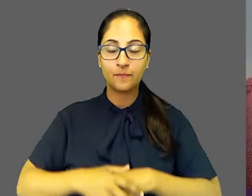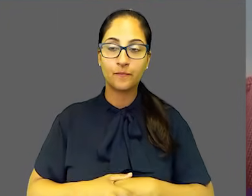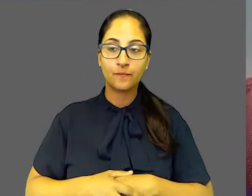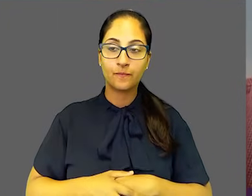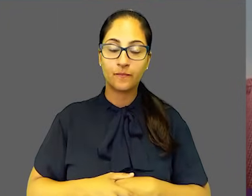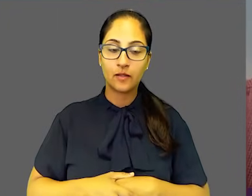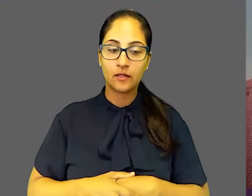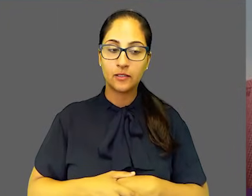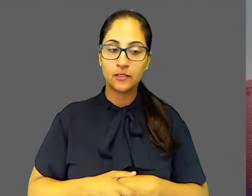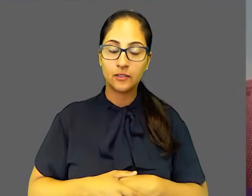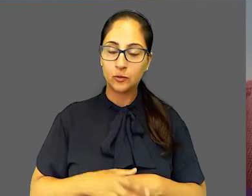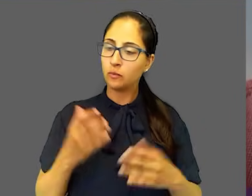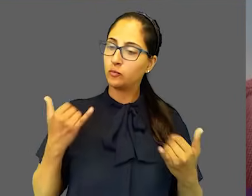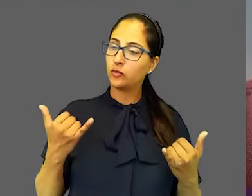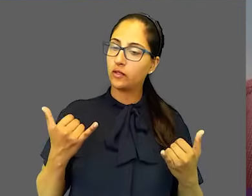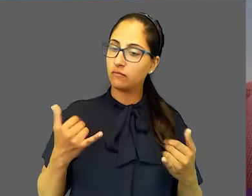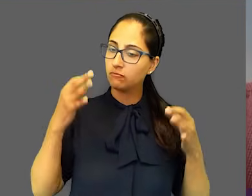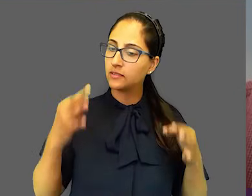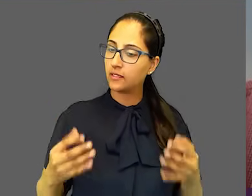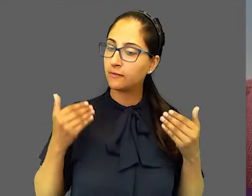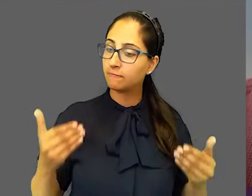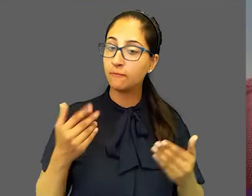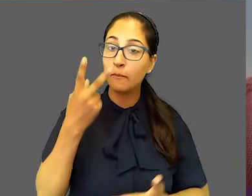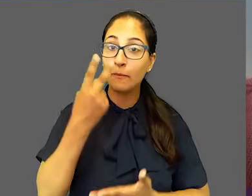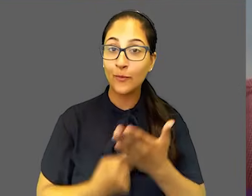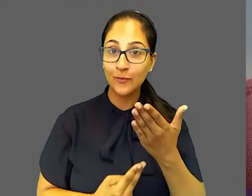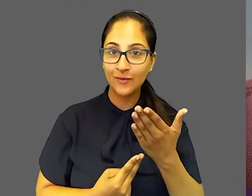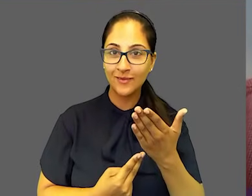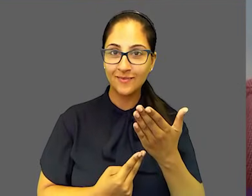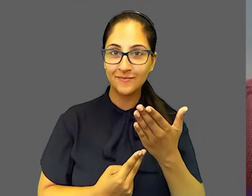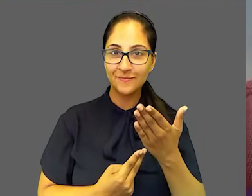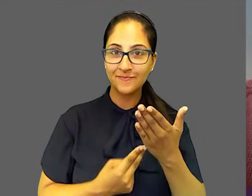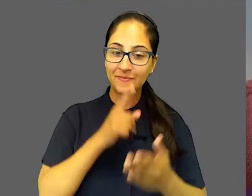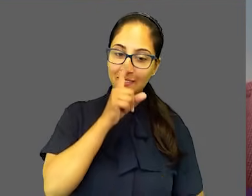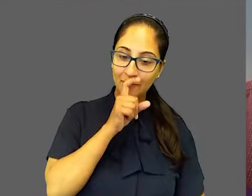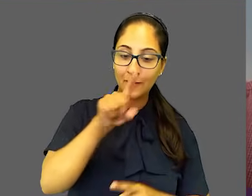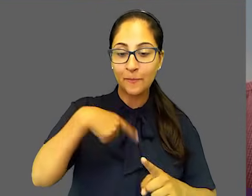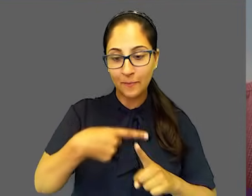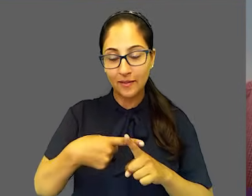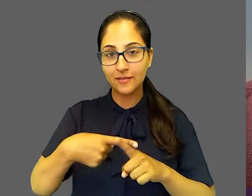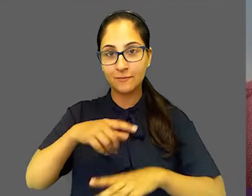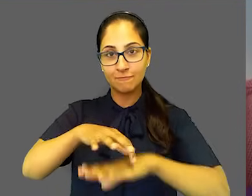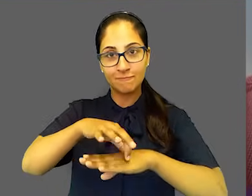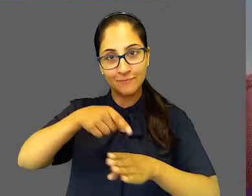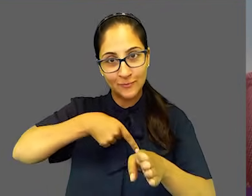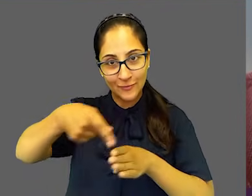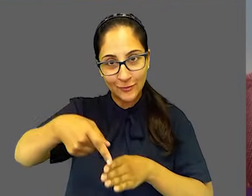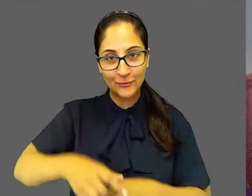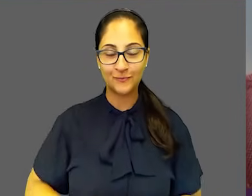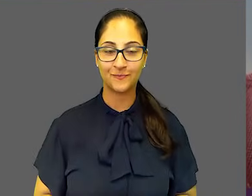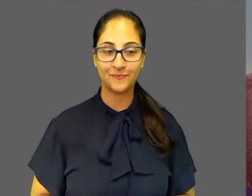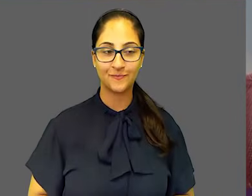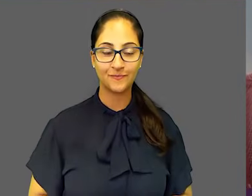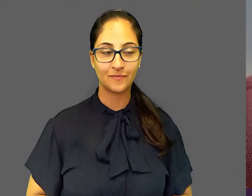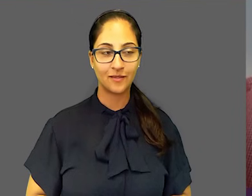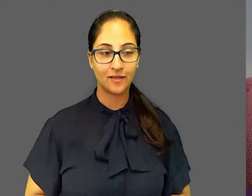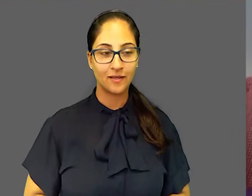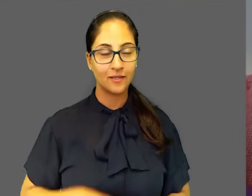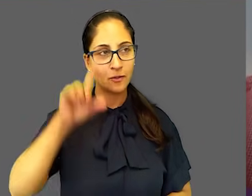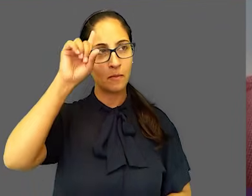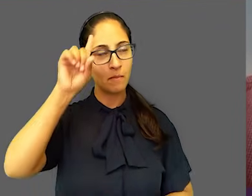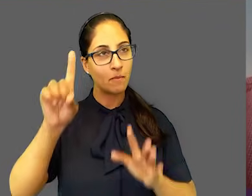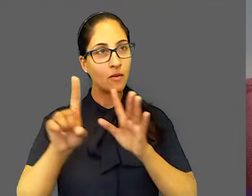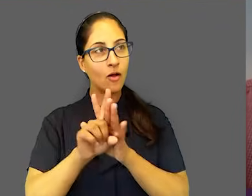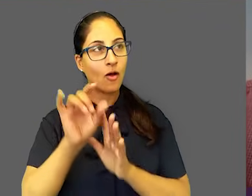that, Hazrat Imam uses the imagery of a bridge, not surprisingly because he loves architecture so much. And the